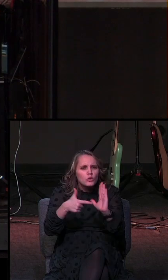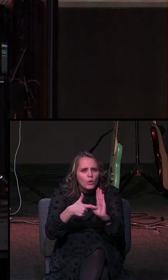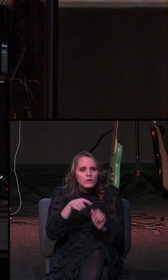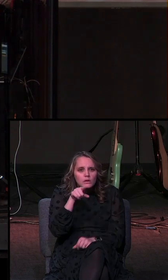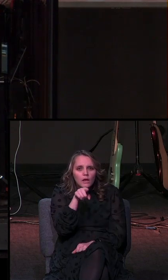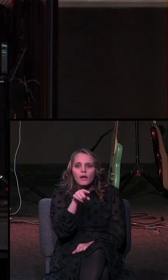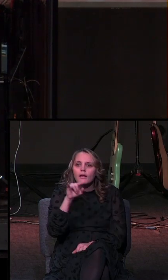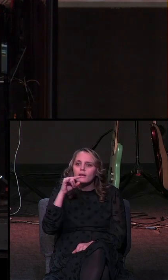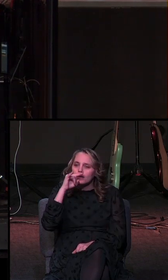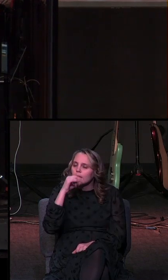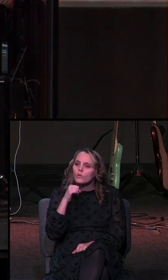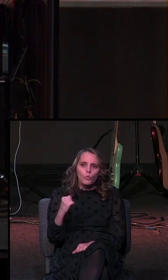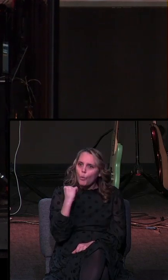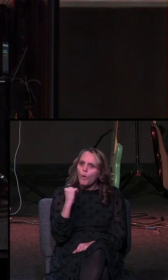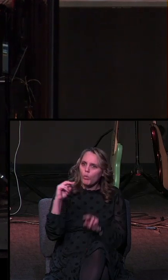in the eye.